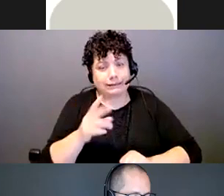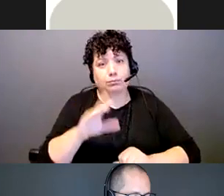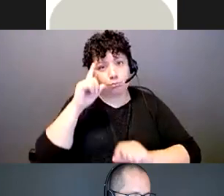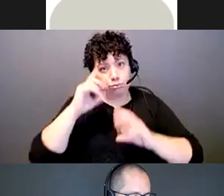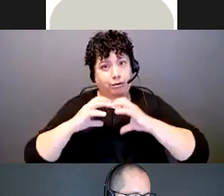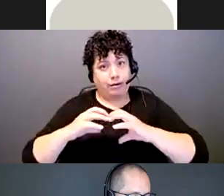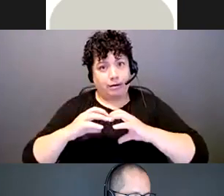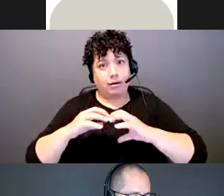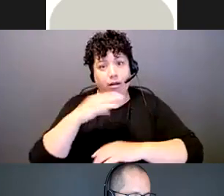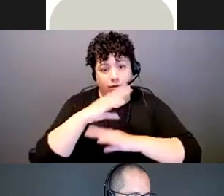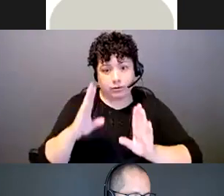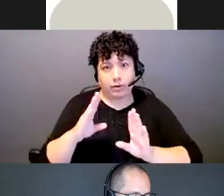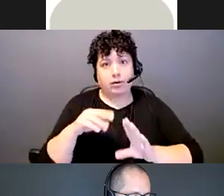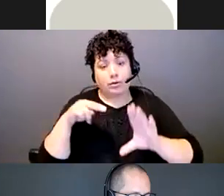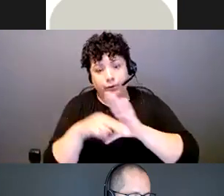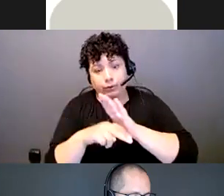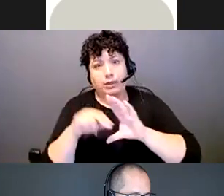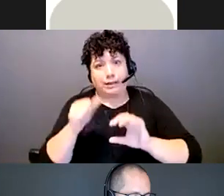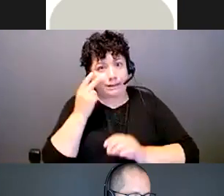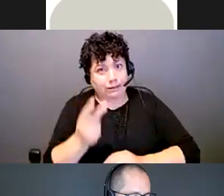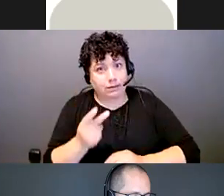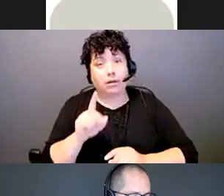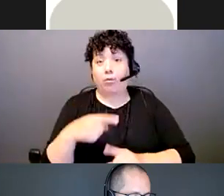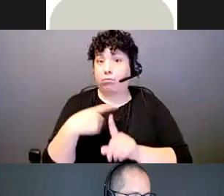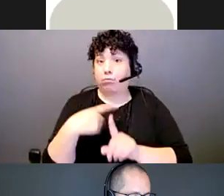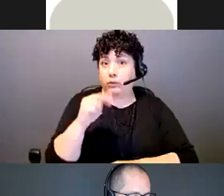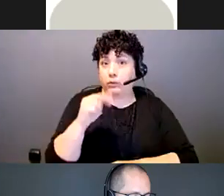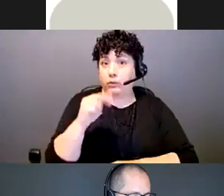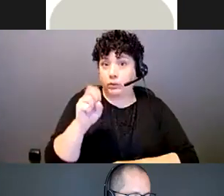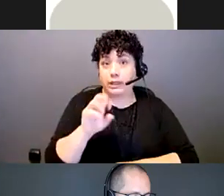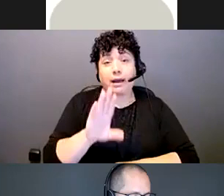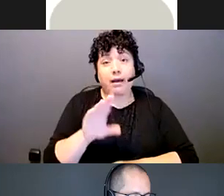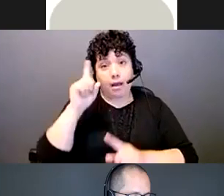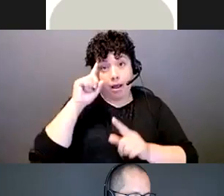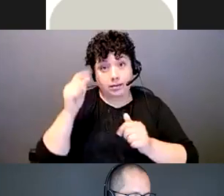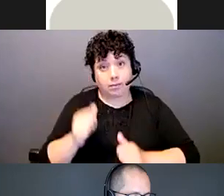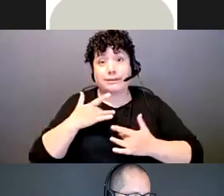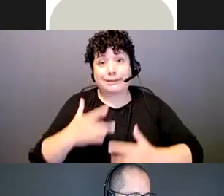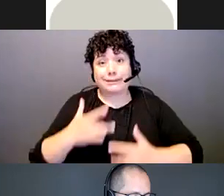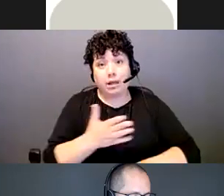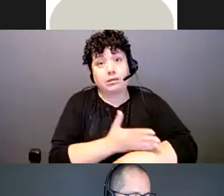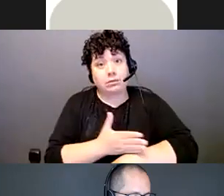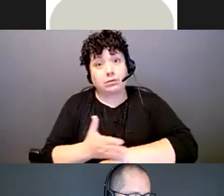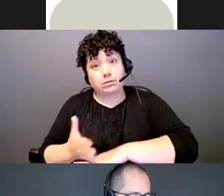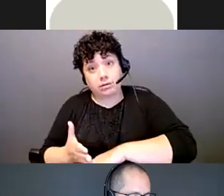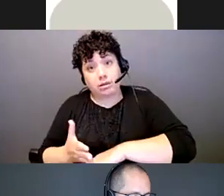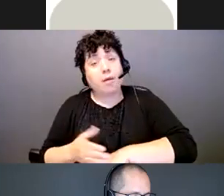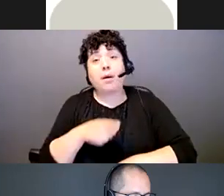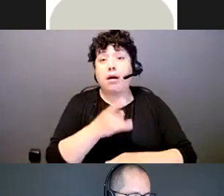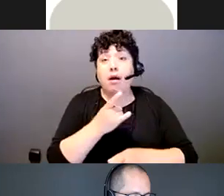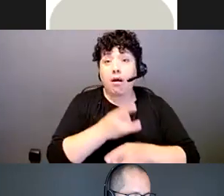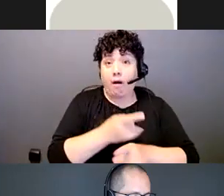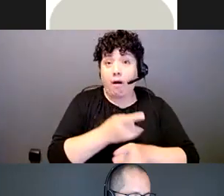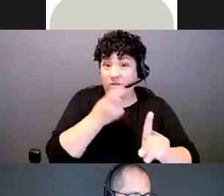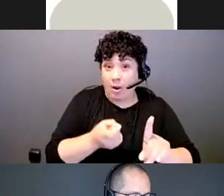good news. With Alzheimer's disease, there's a very much a downward trajectory, whereas there's a leveling off in terms